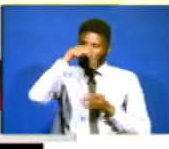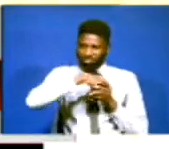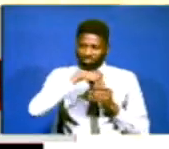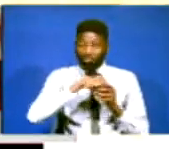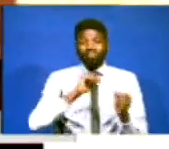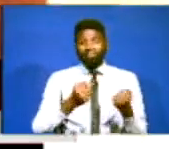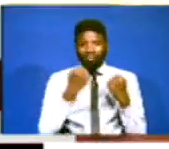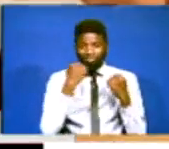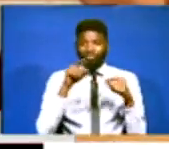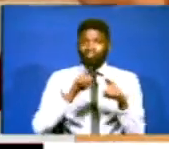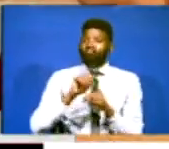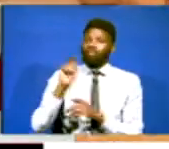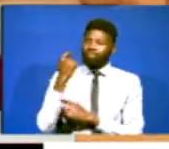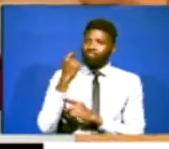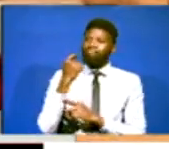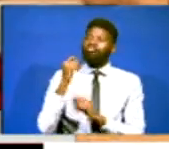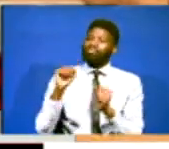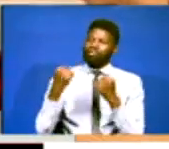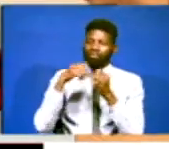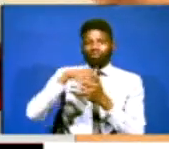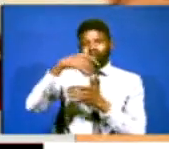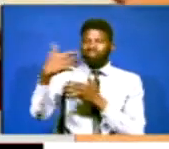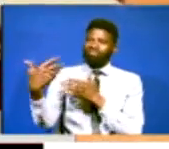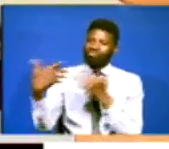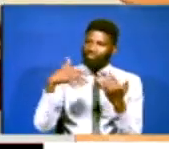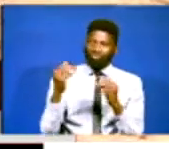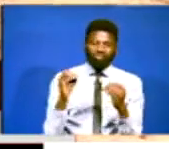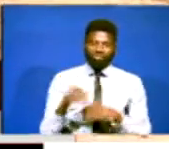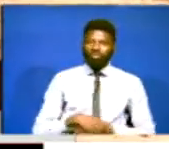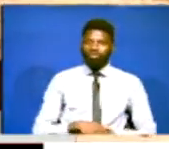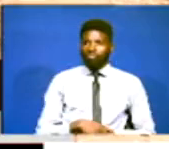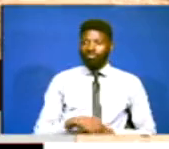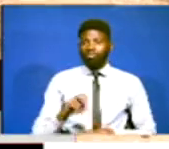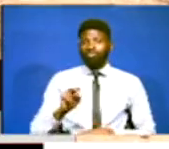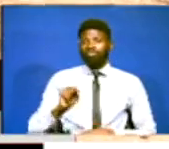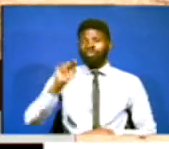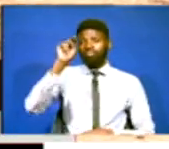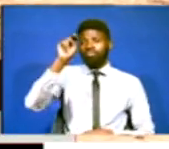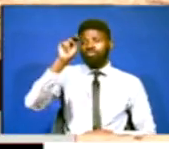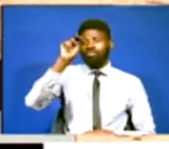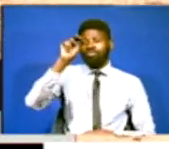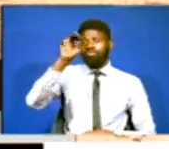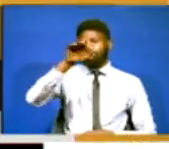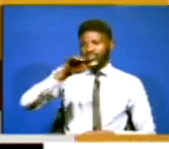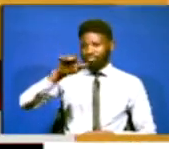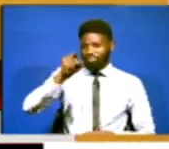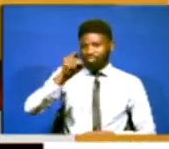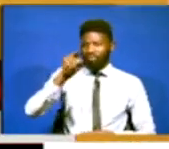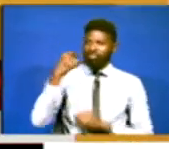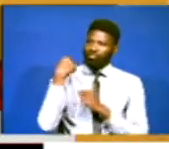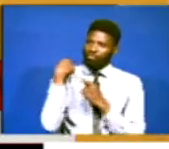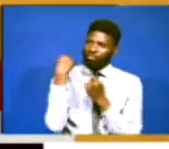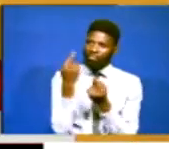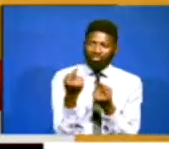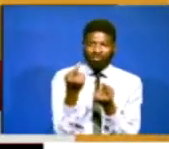safe externally. The northern frontier counties have increasingly been under sporadic attacks by extremists. The